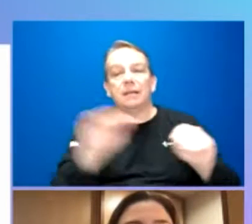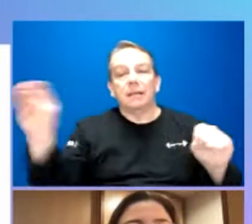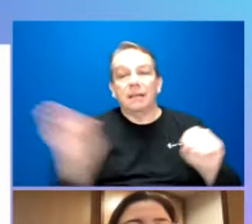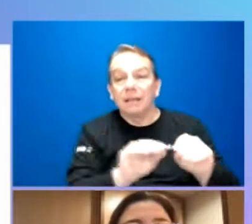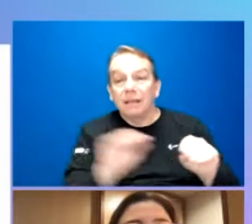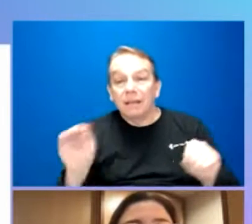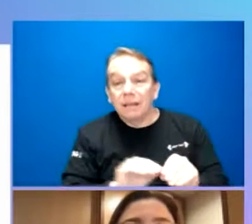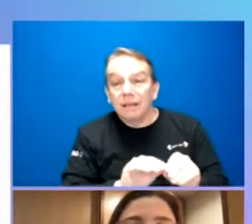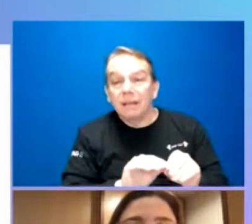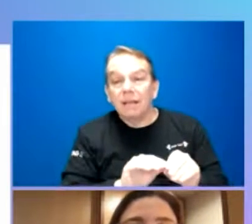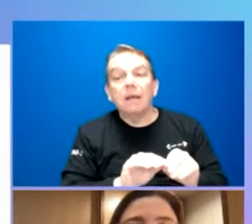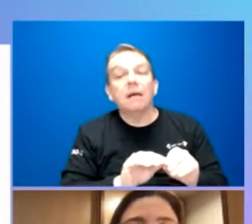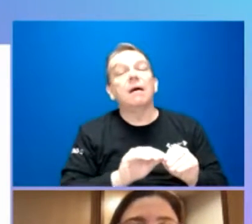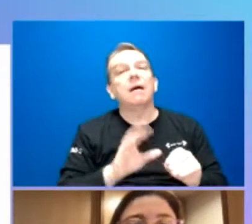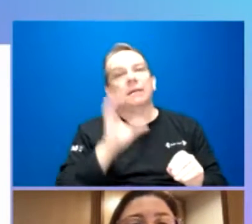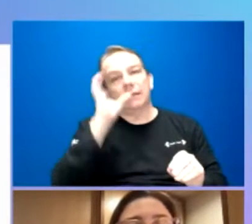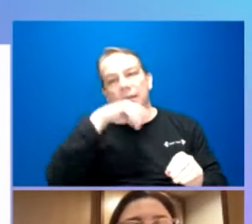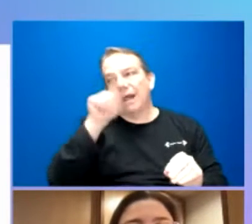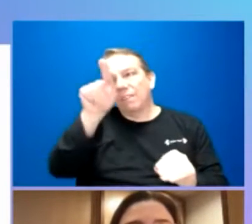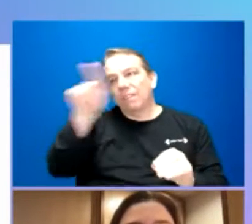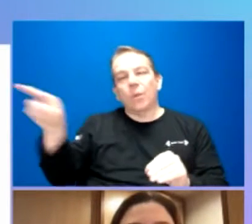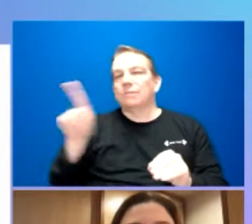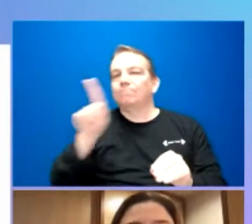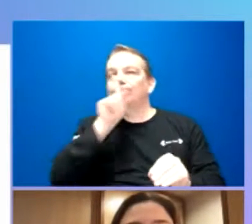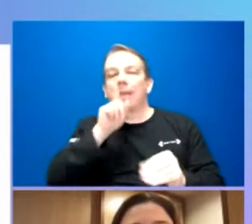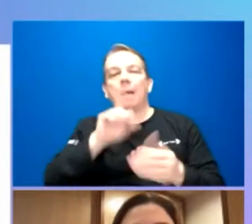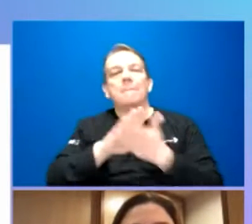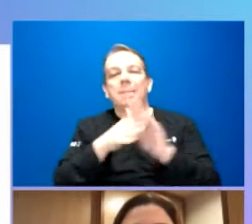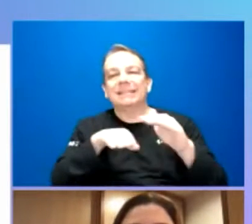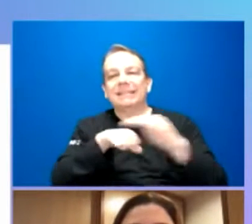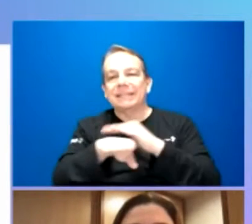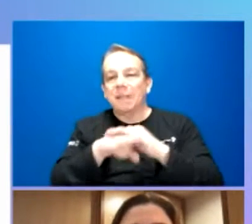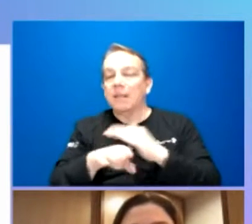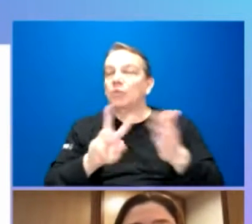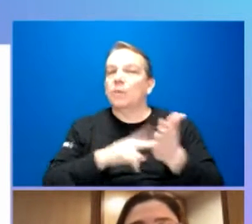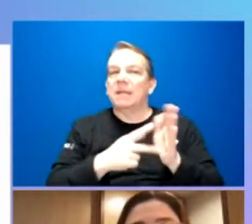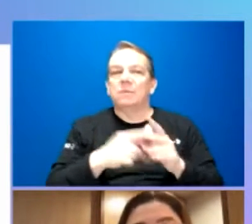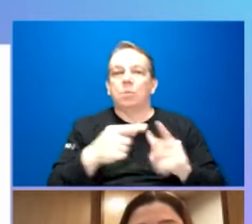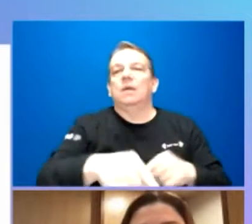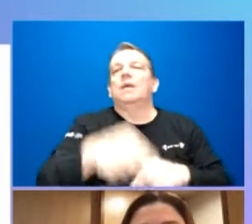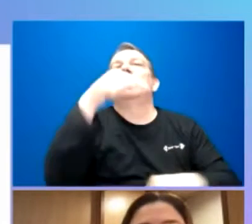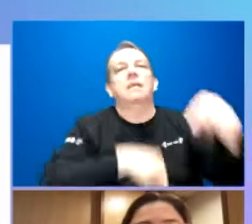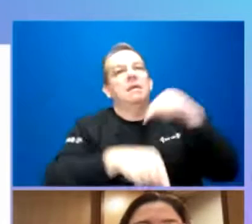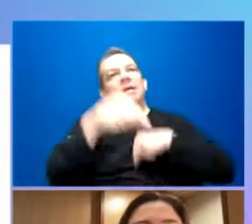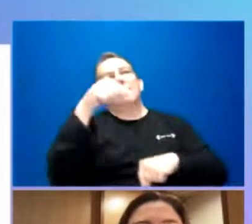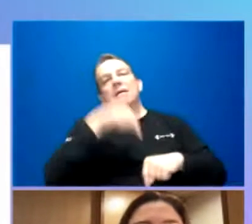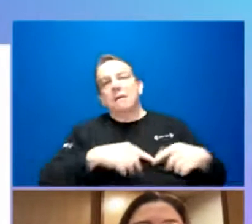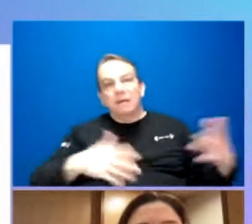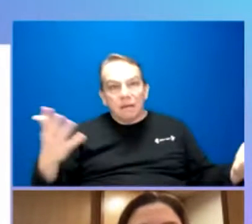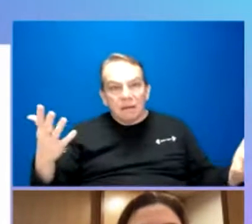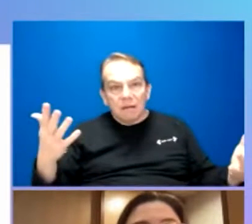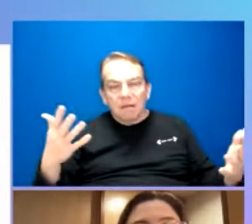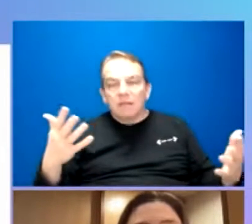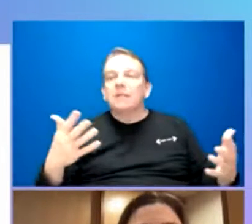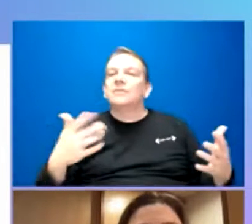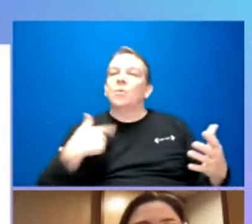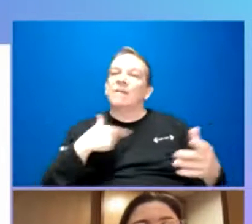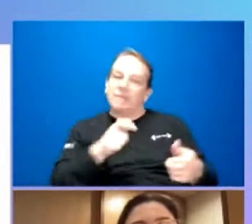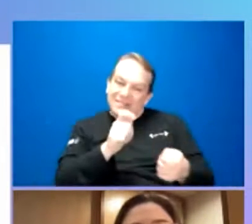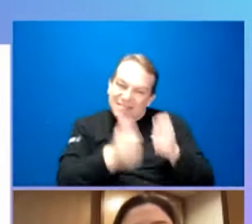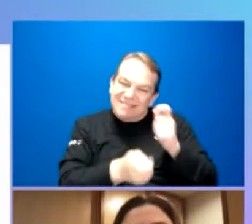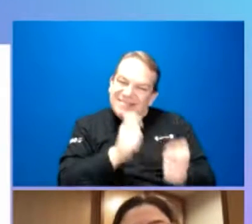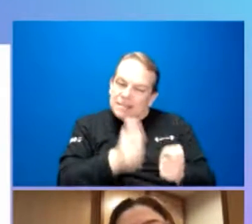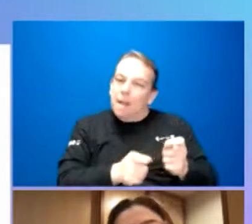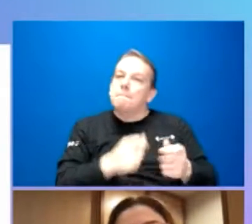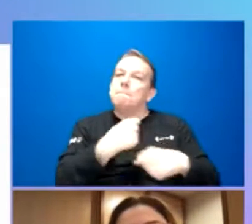team members, and they're not accessible, you're actually taking yourself and your organization backwards, and you're having to spend additional time